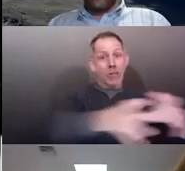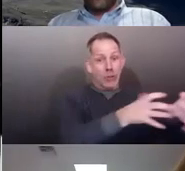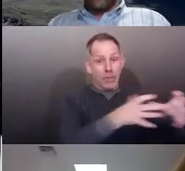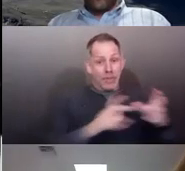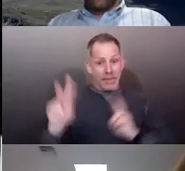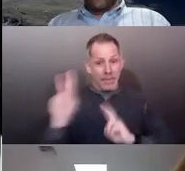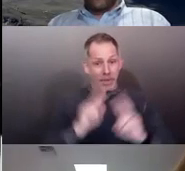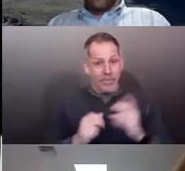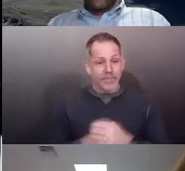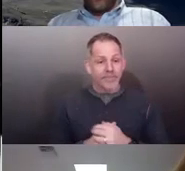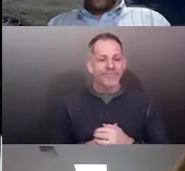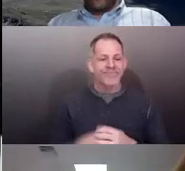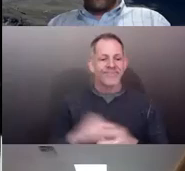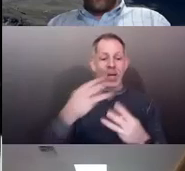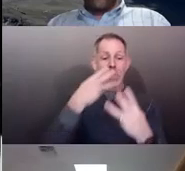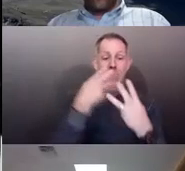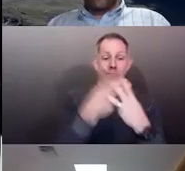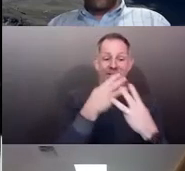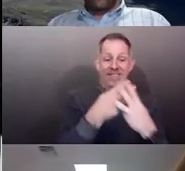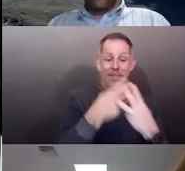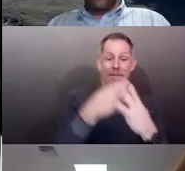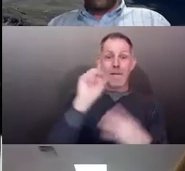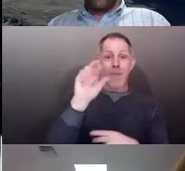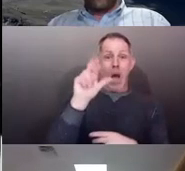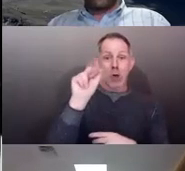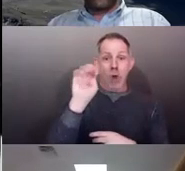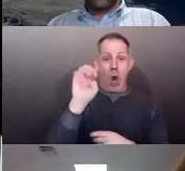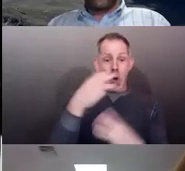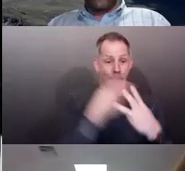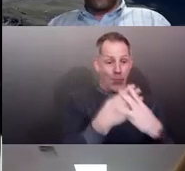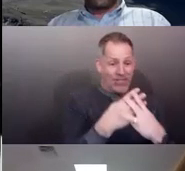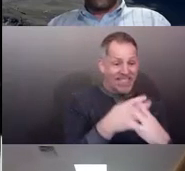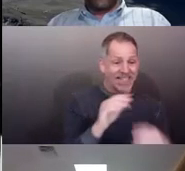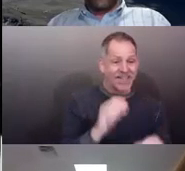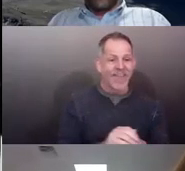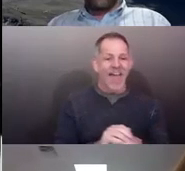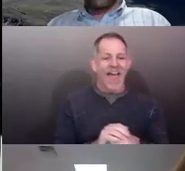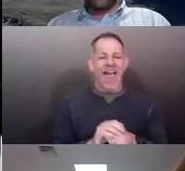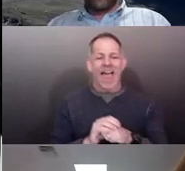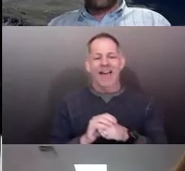plan. It's something we highlight in the application when we move to phase 2. It's still within the governor's Safe Start